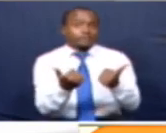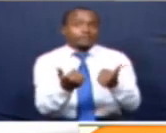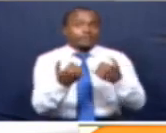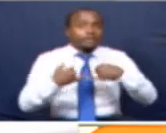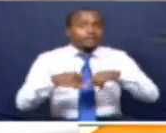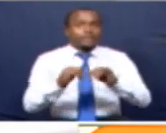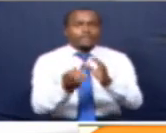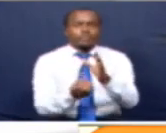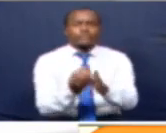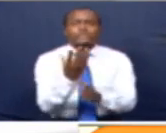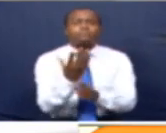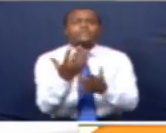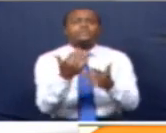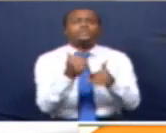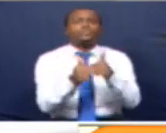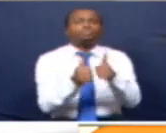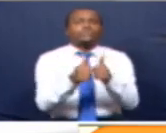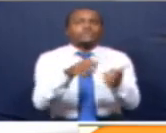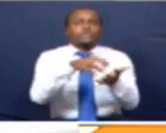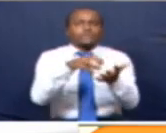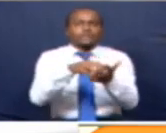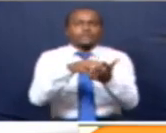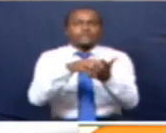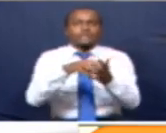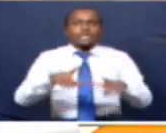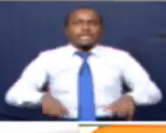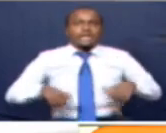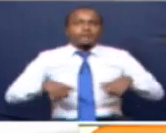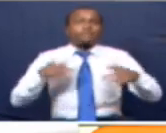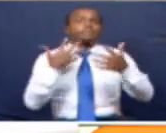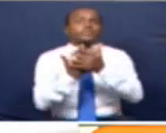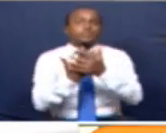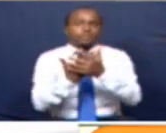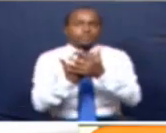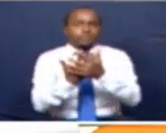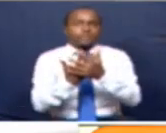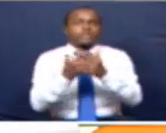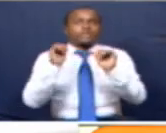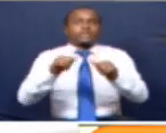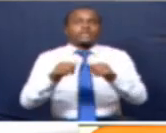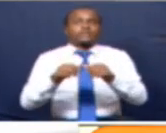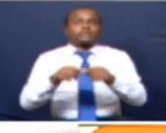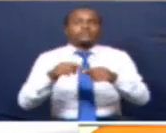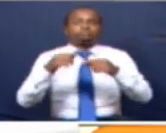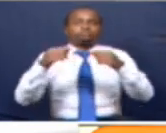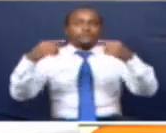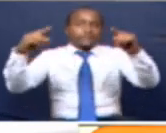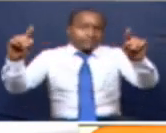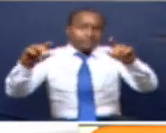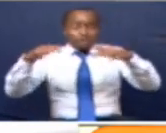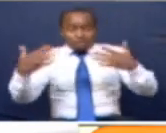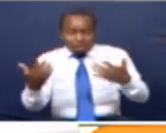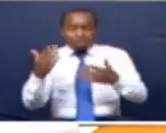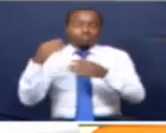in what cases that life imprisonment would suffice and in what cases the death sentence